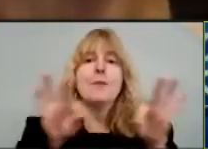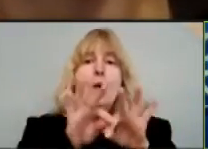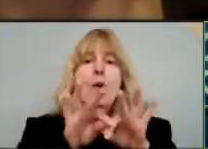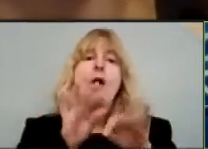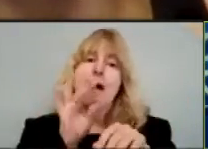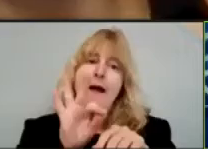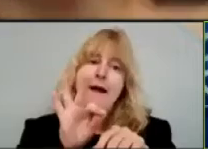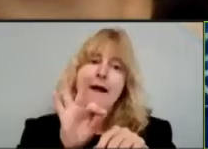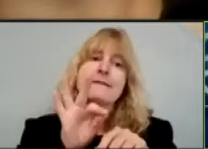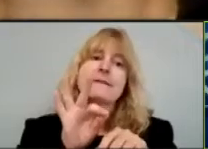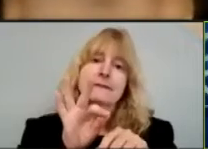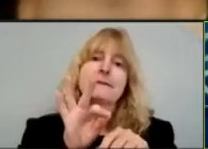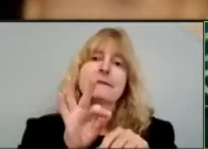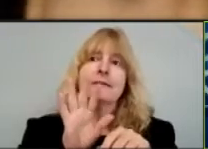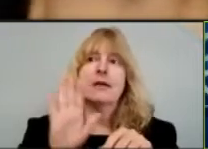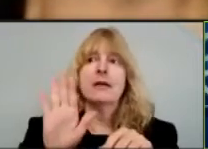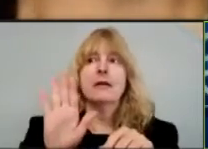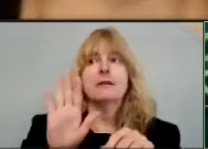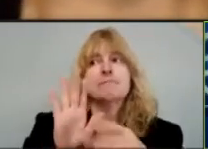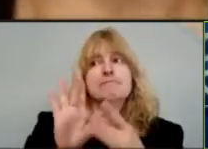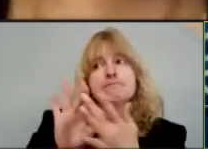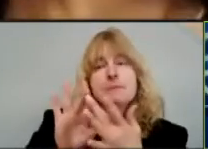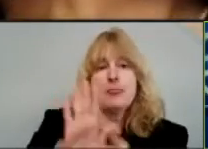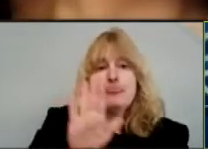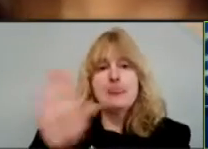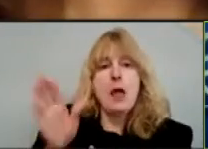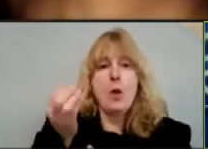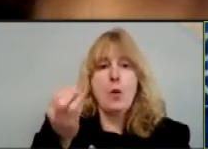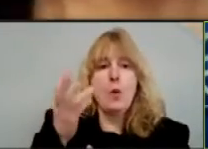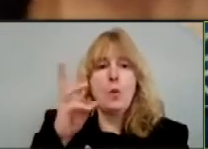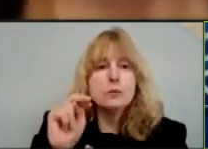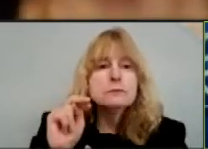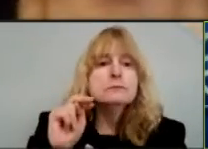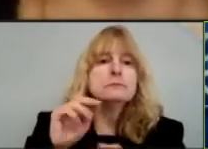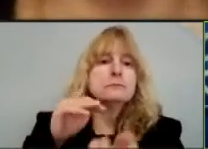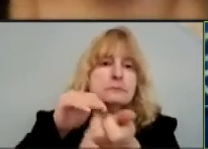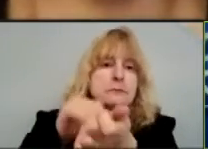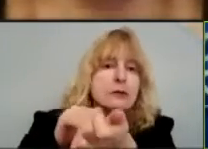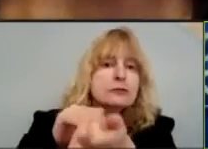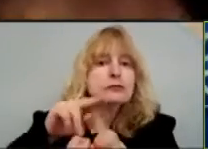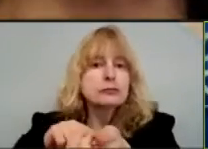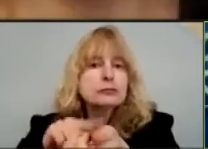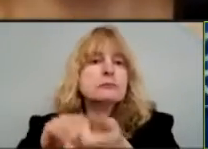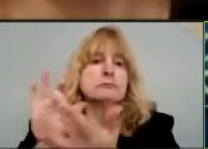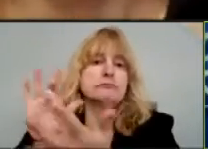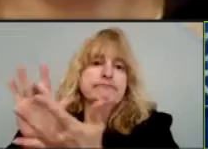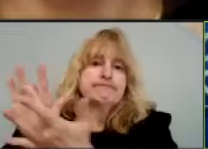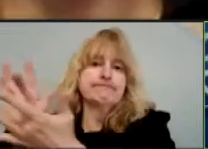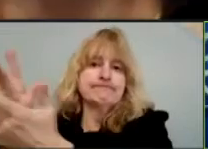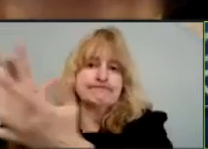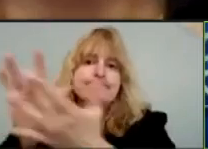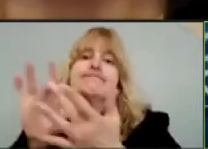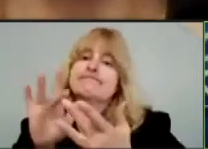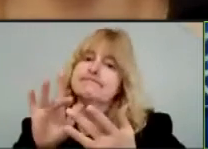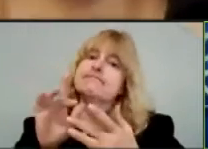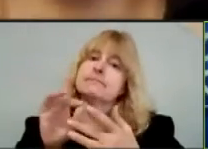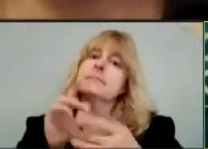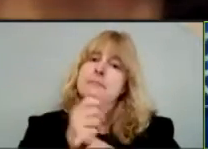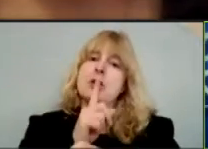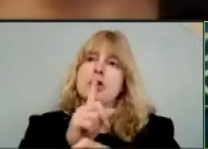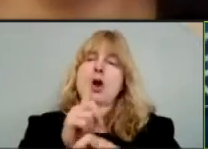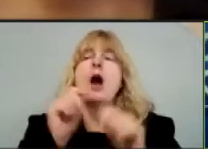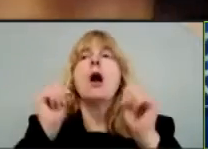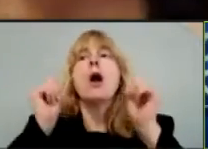own medical physicians and community. Making sure that everyone has health care and